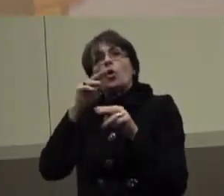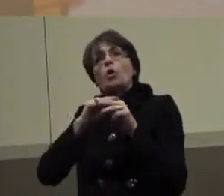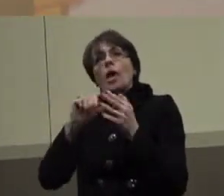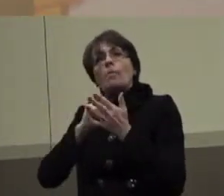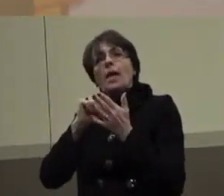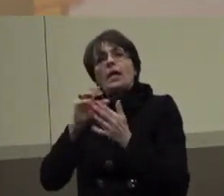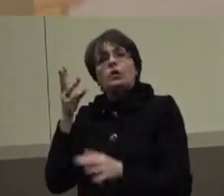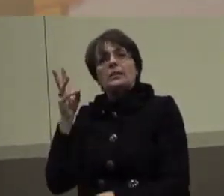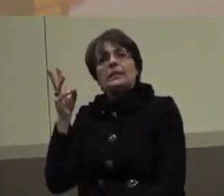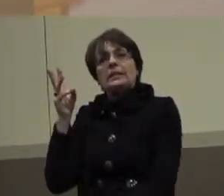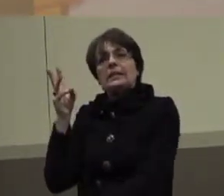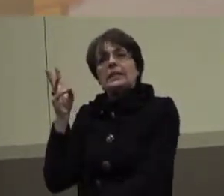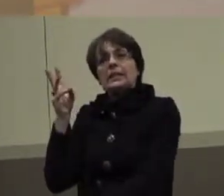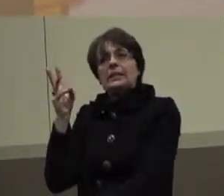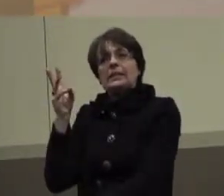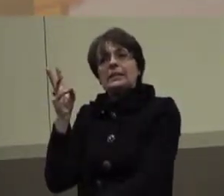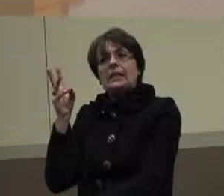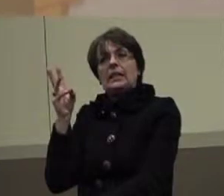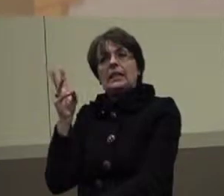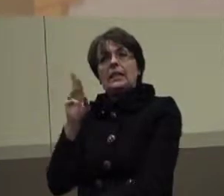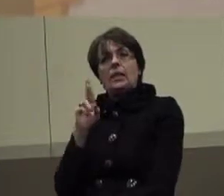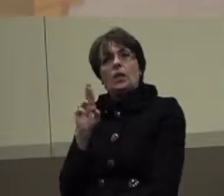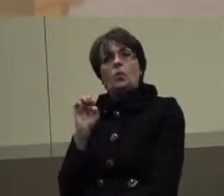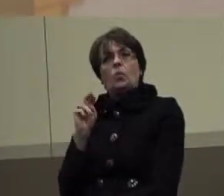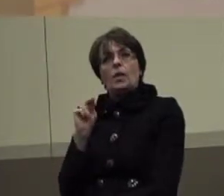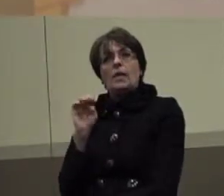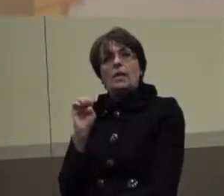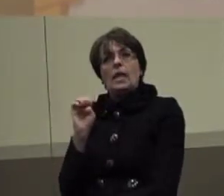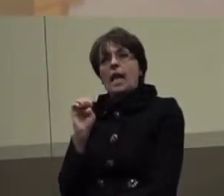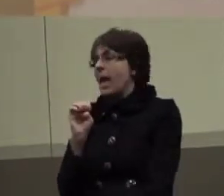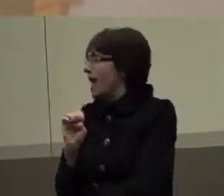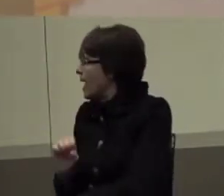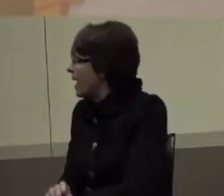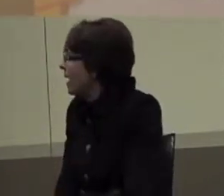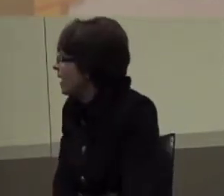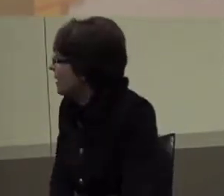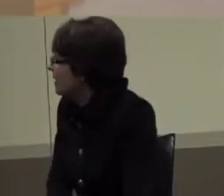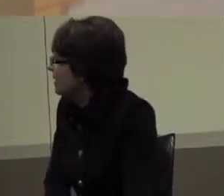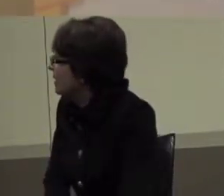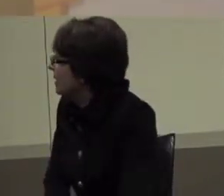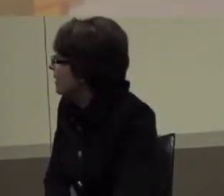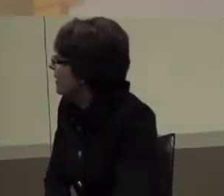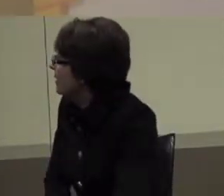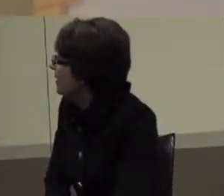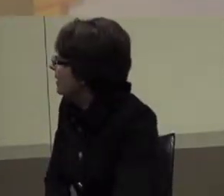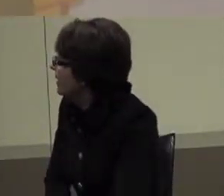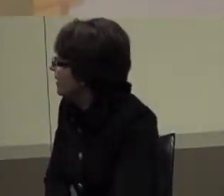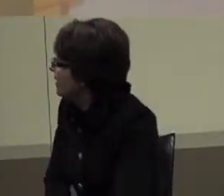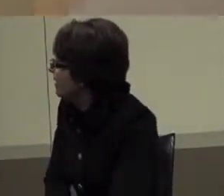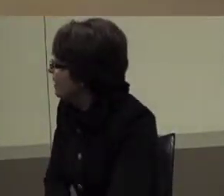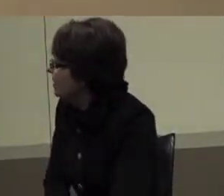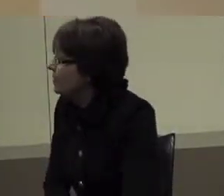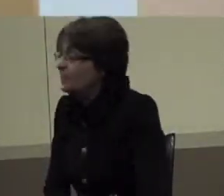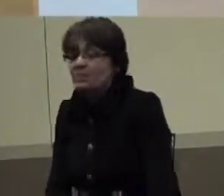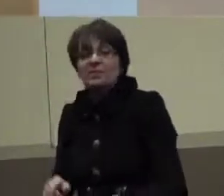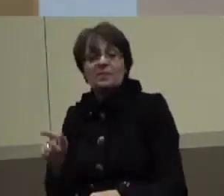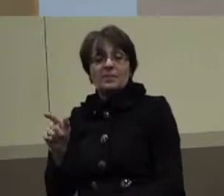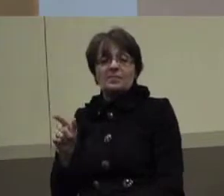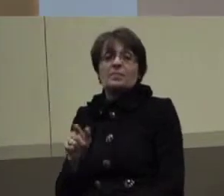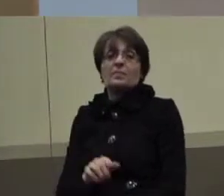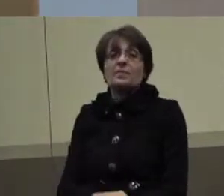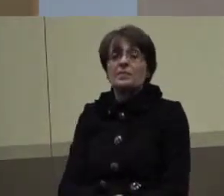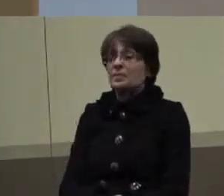page 16, this is Renee. I'm starting with a fairly bizarre one.